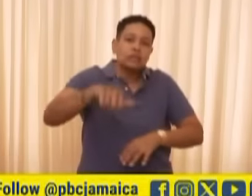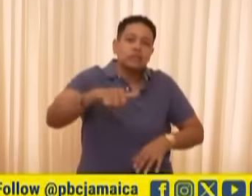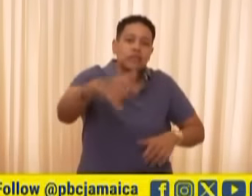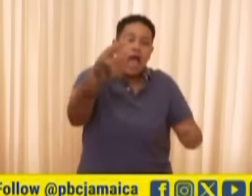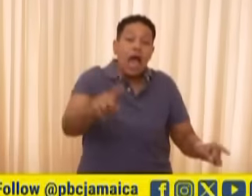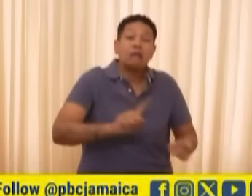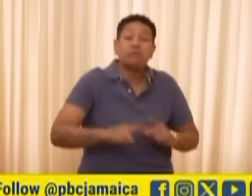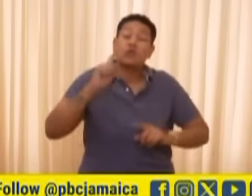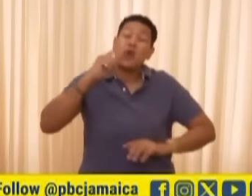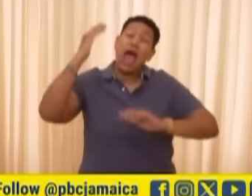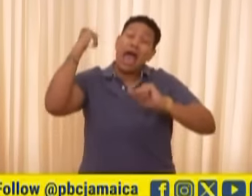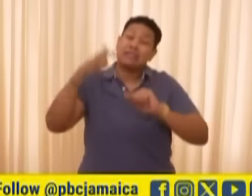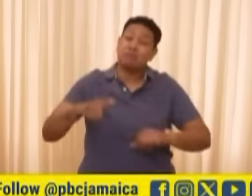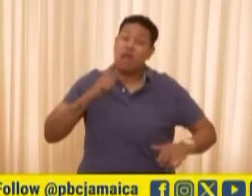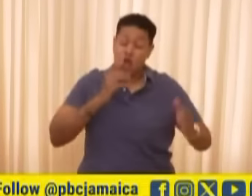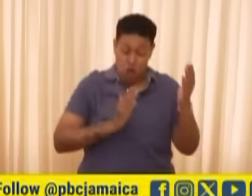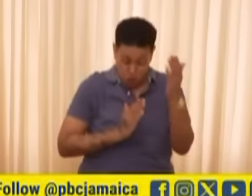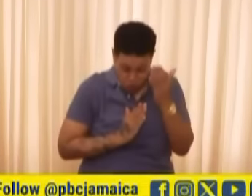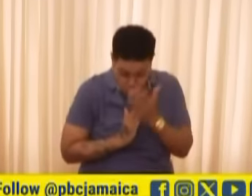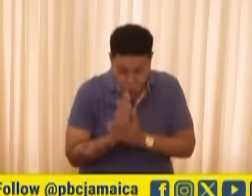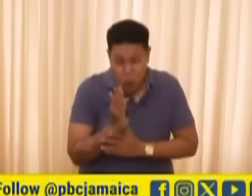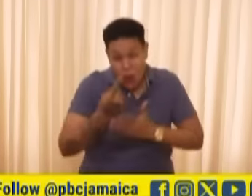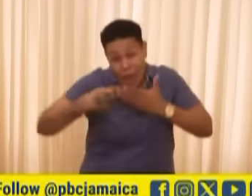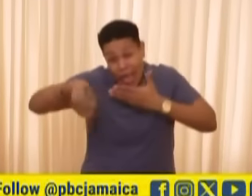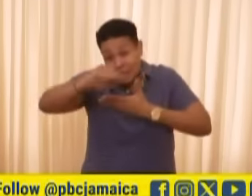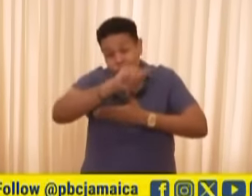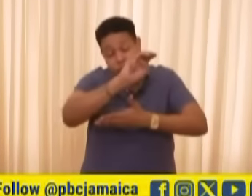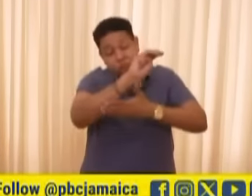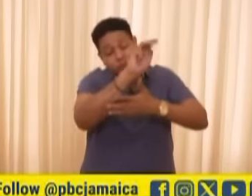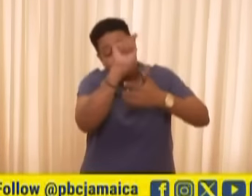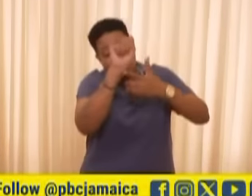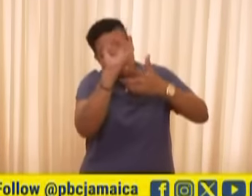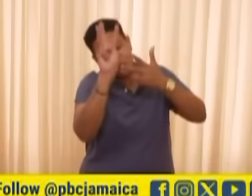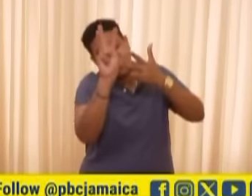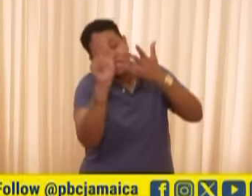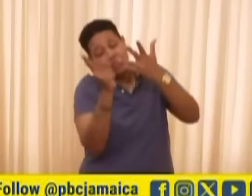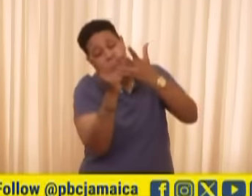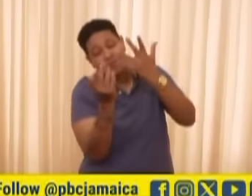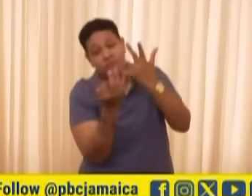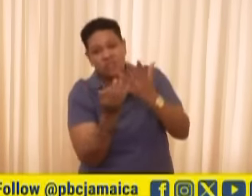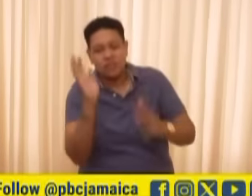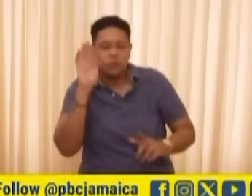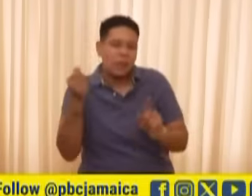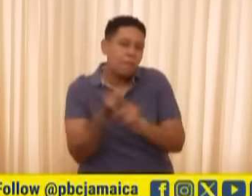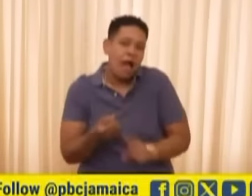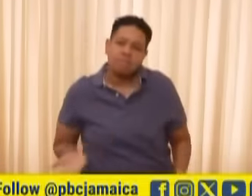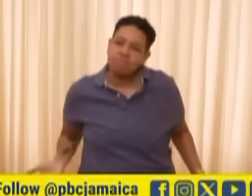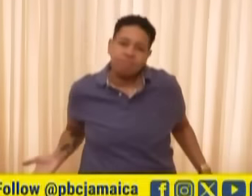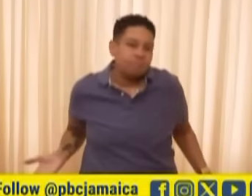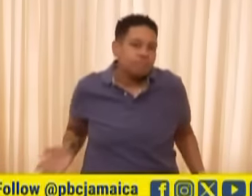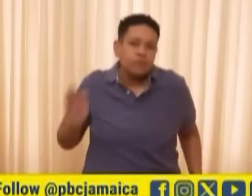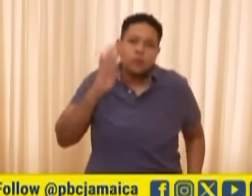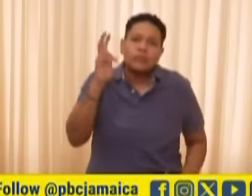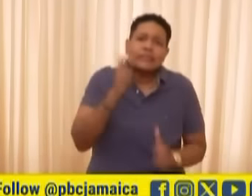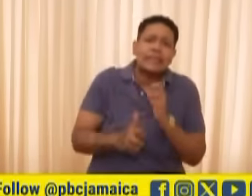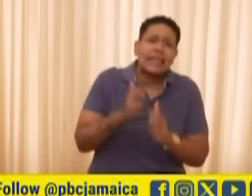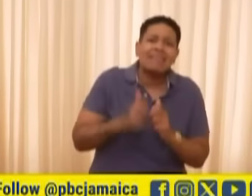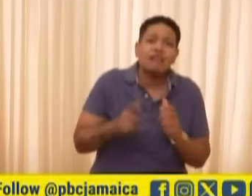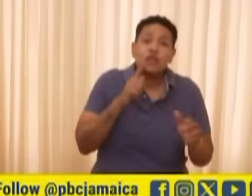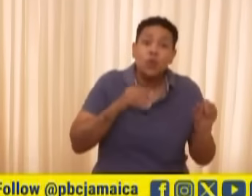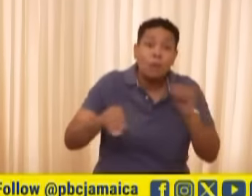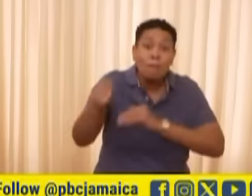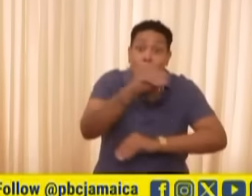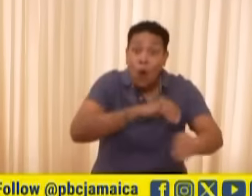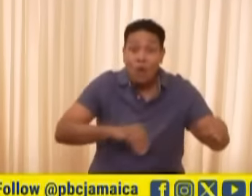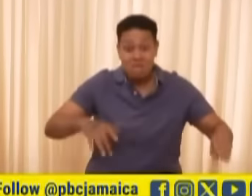So expect that throughout next week, we will be impacted by this system. It will be very difficult to move around.